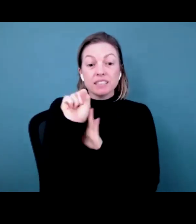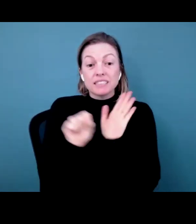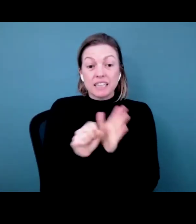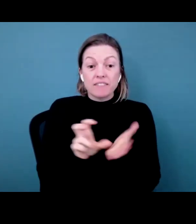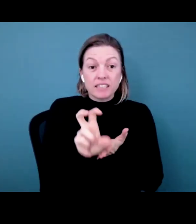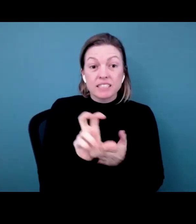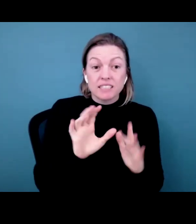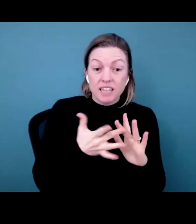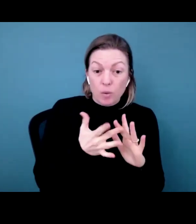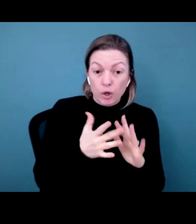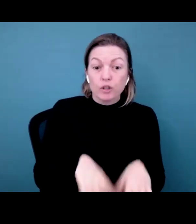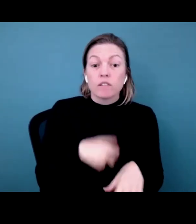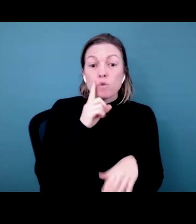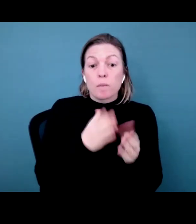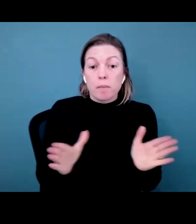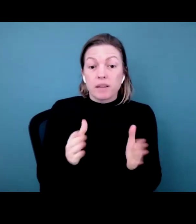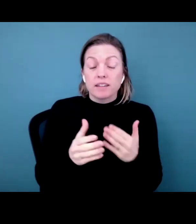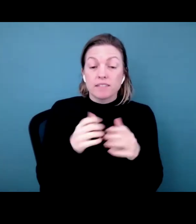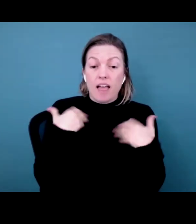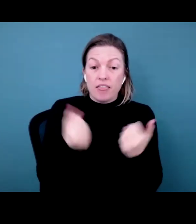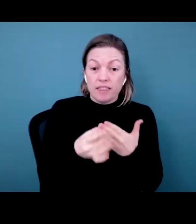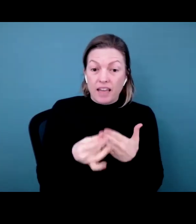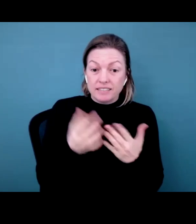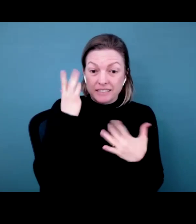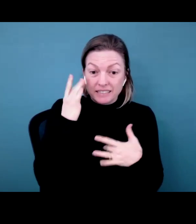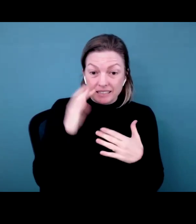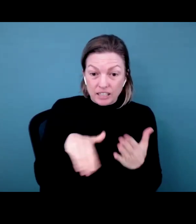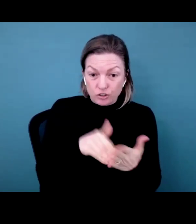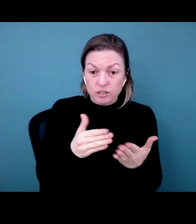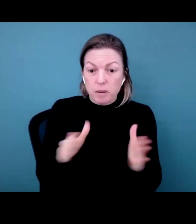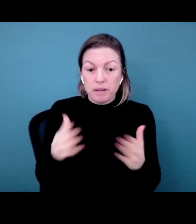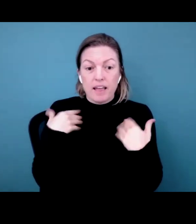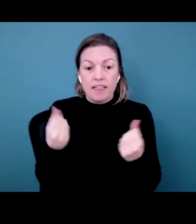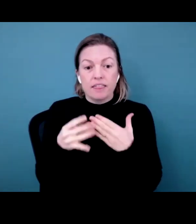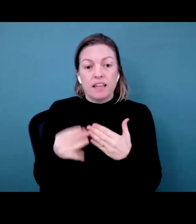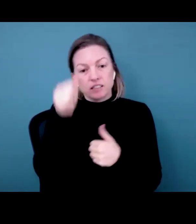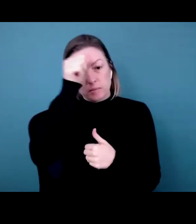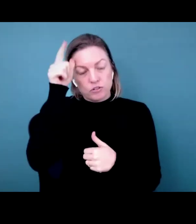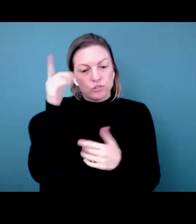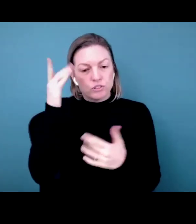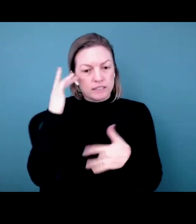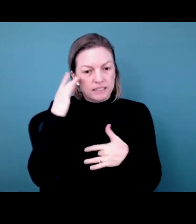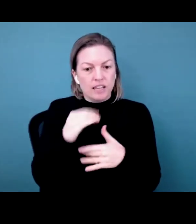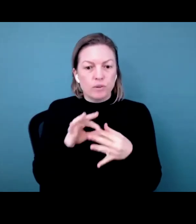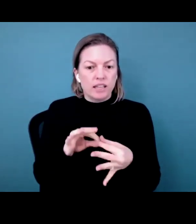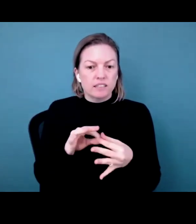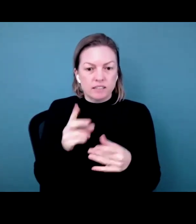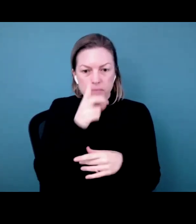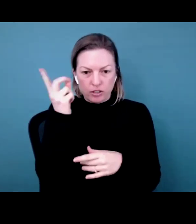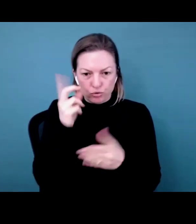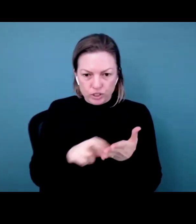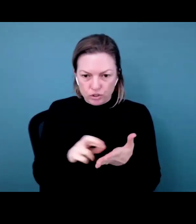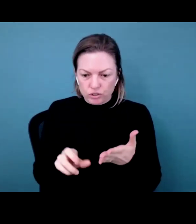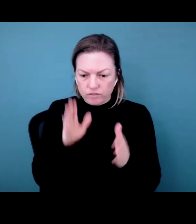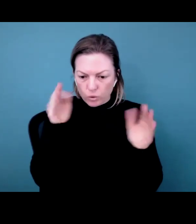health-led disease centers, public health-led Alzheimer's disease and related dementias research with a focus on women and communities of